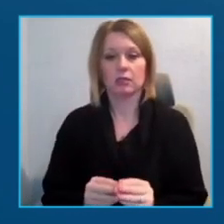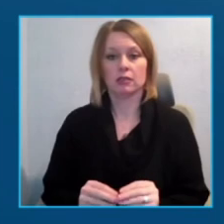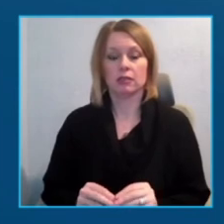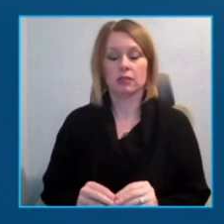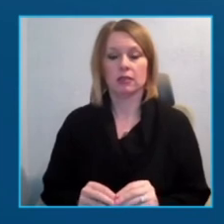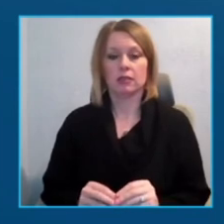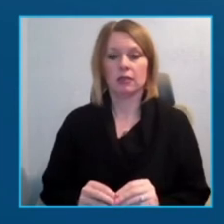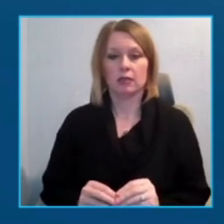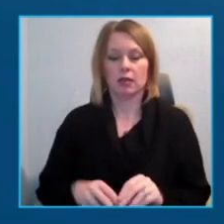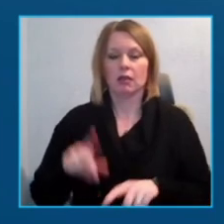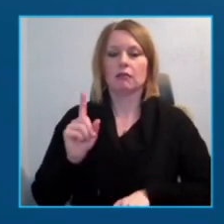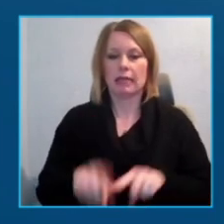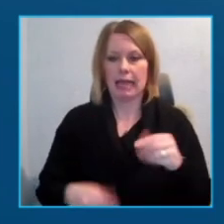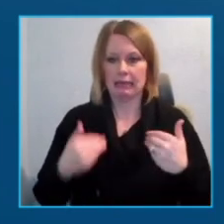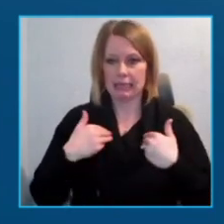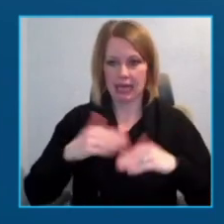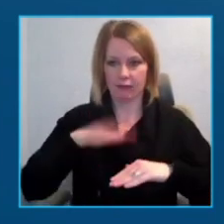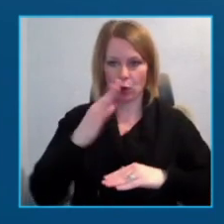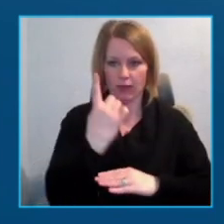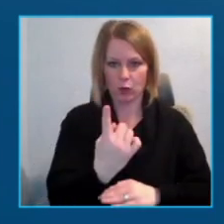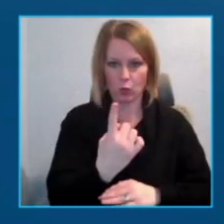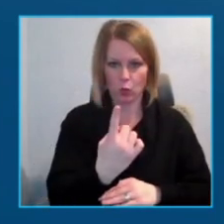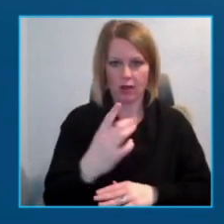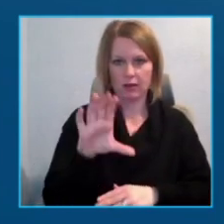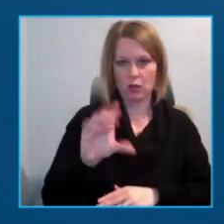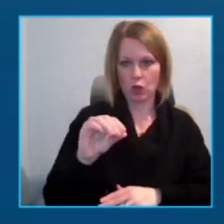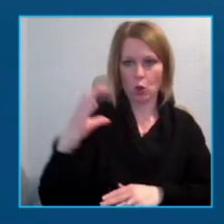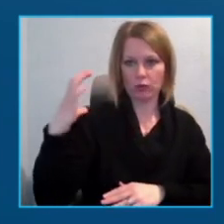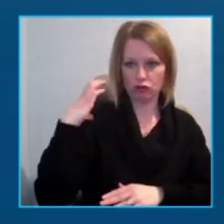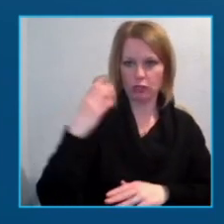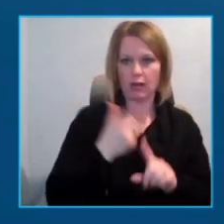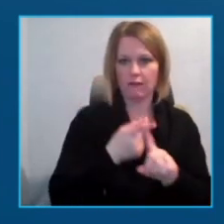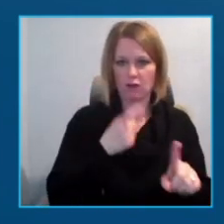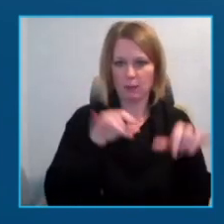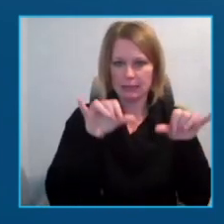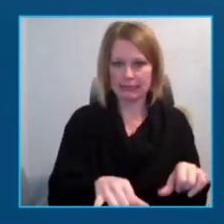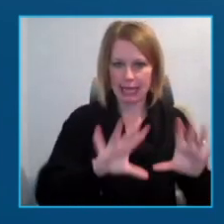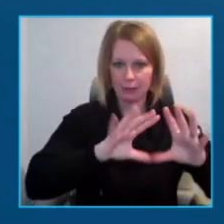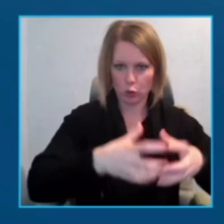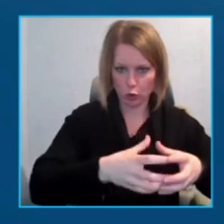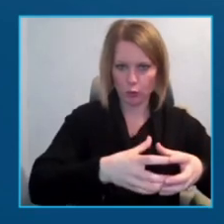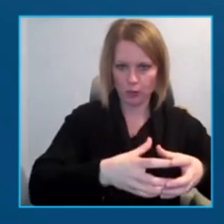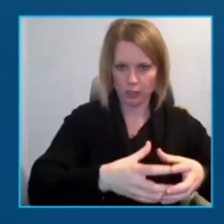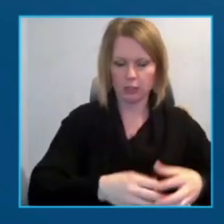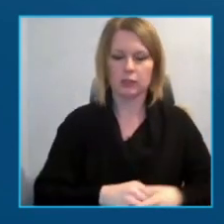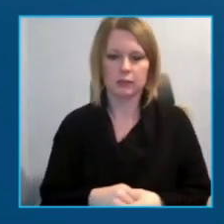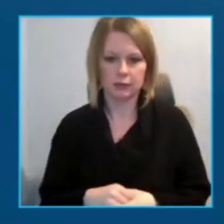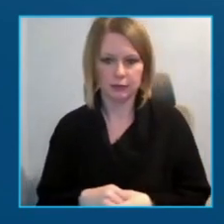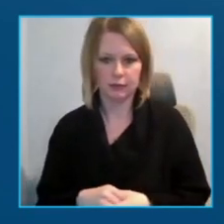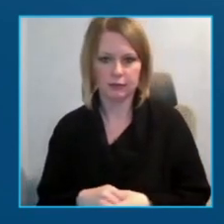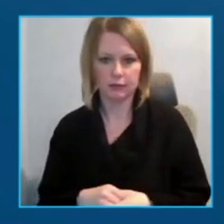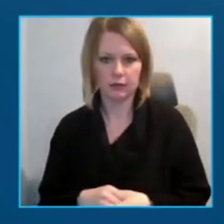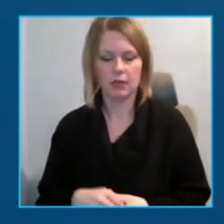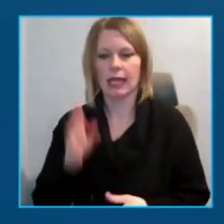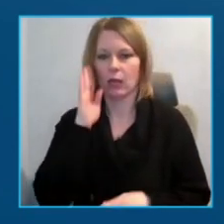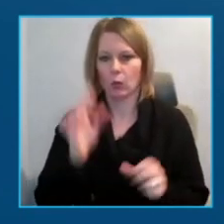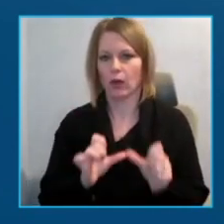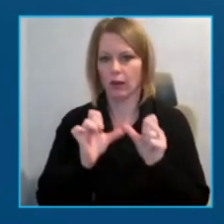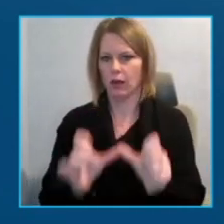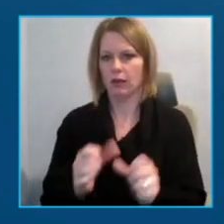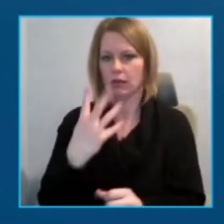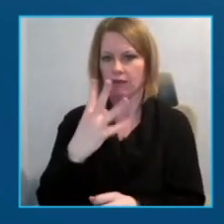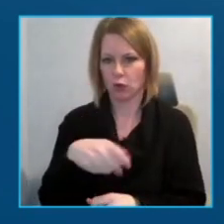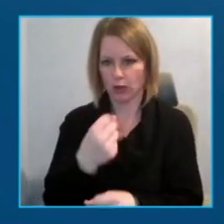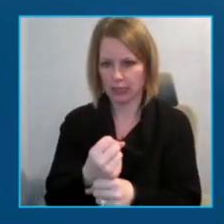constituency organization. And then it says the co-chair shall be elected by the State Executive Committee at the organizational meeting to terms of 4 years. So are there two